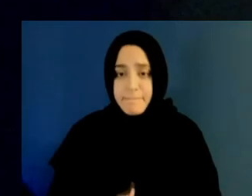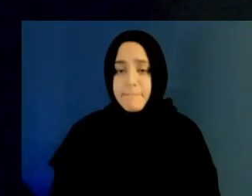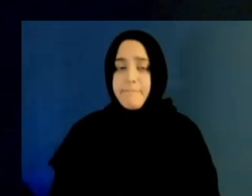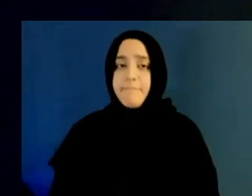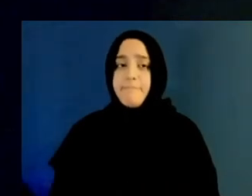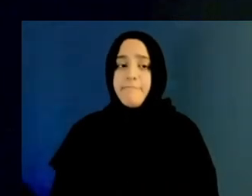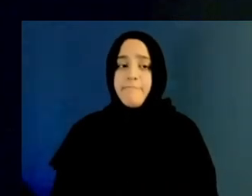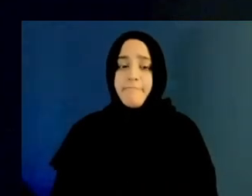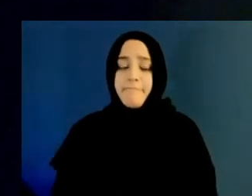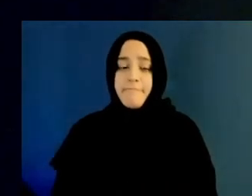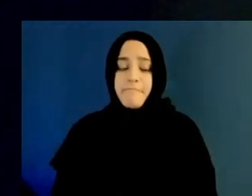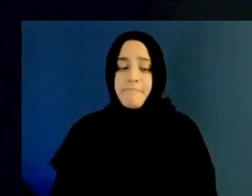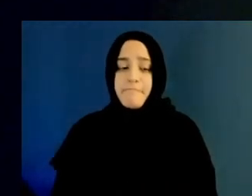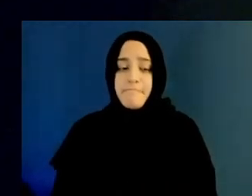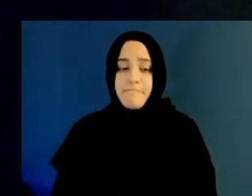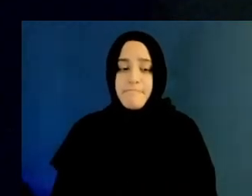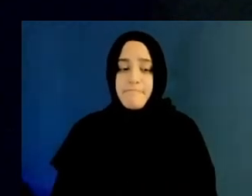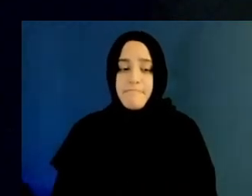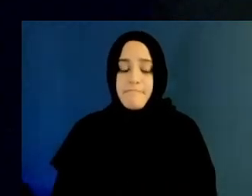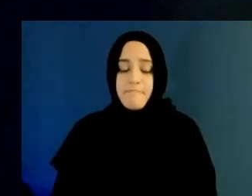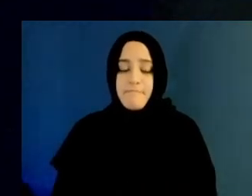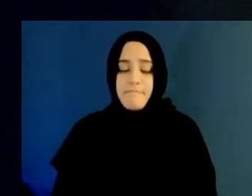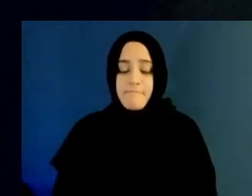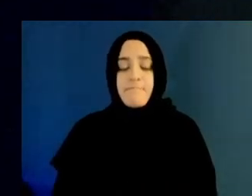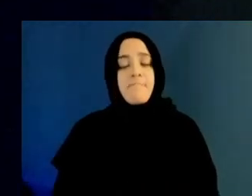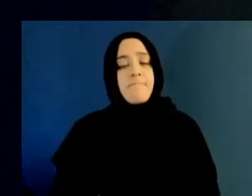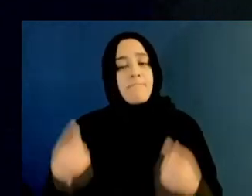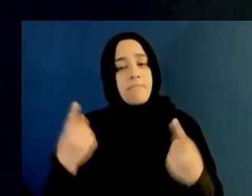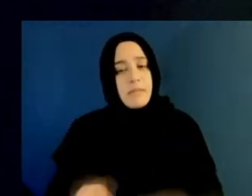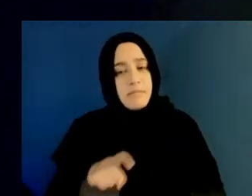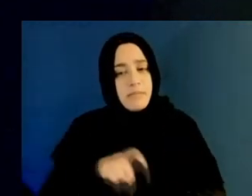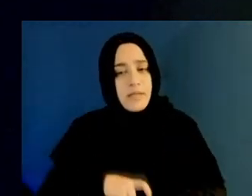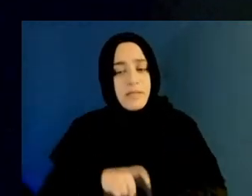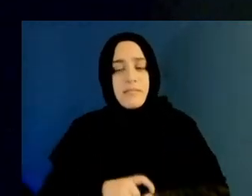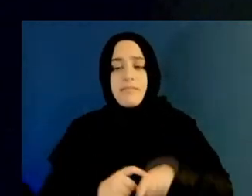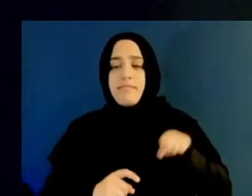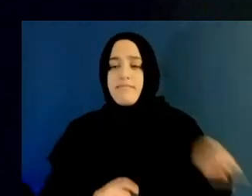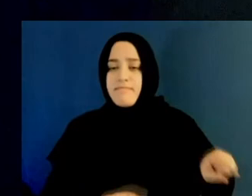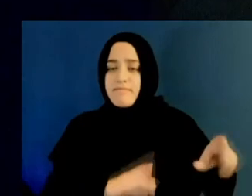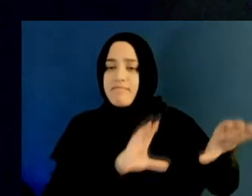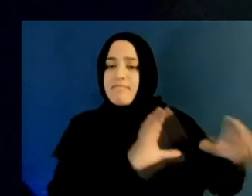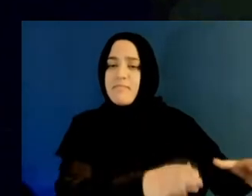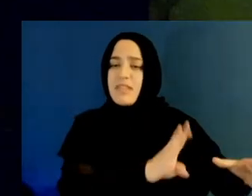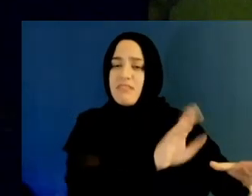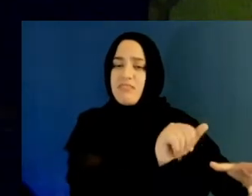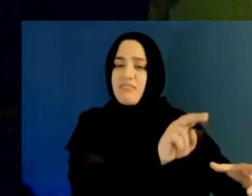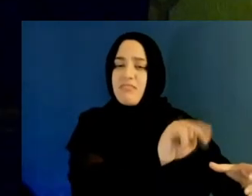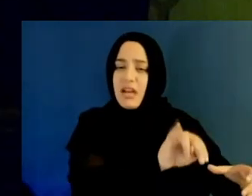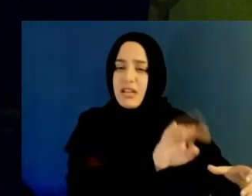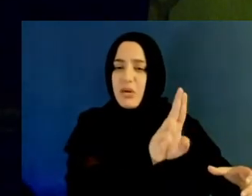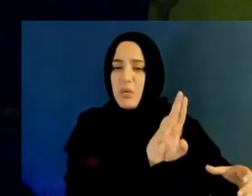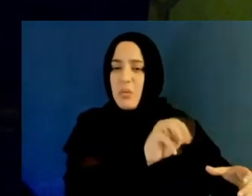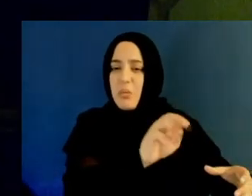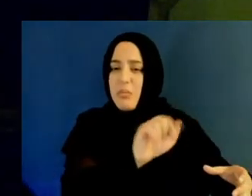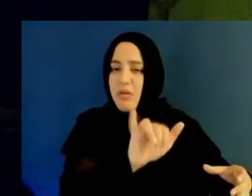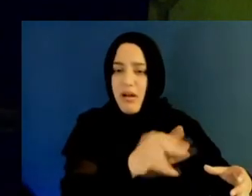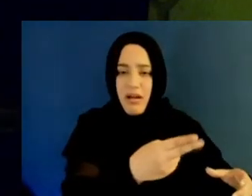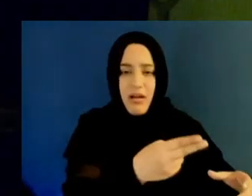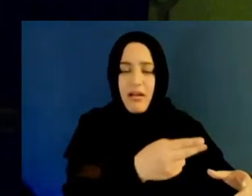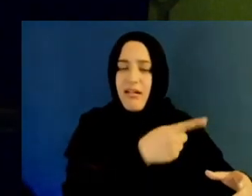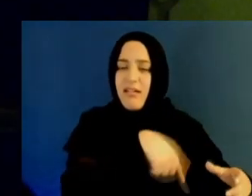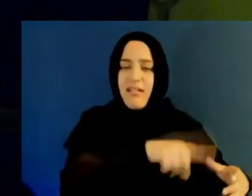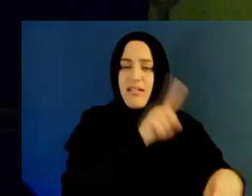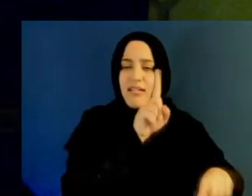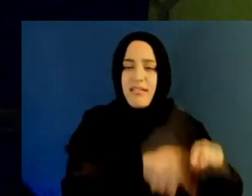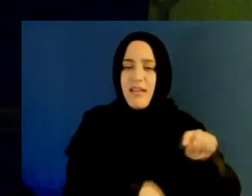there came a time where Bani Umayyah was not able to withstand the presence of Imam